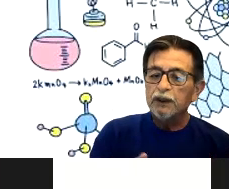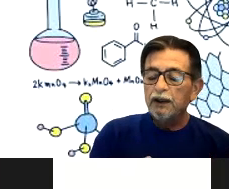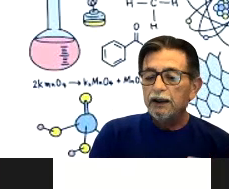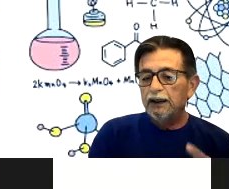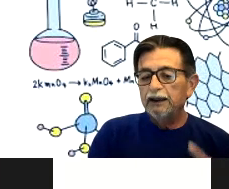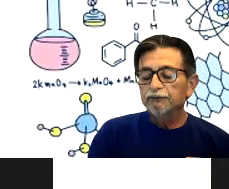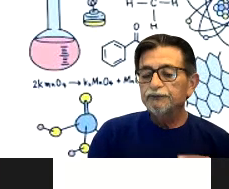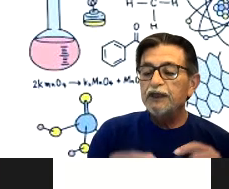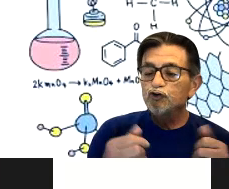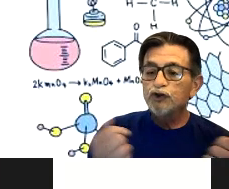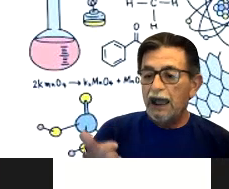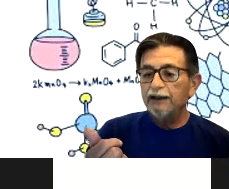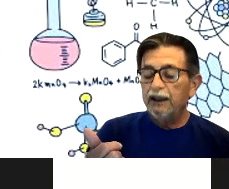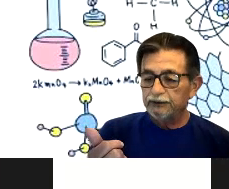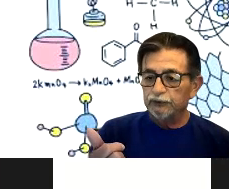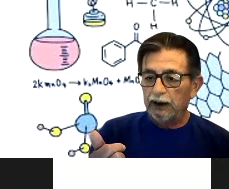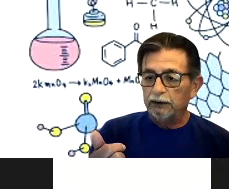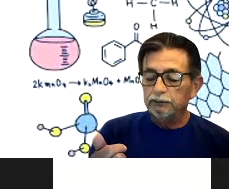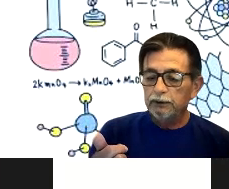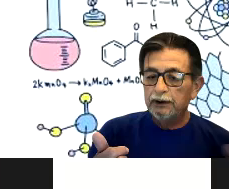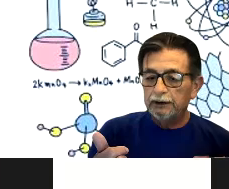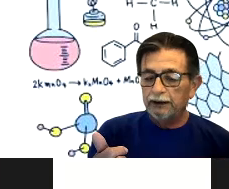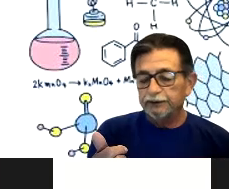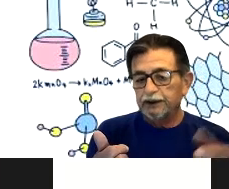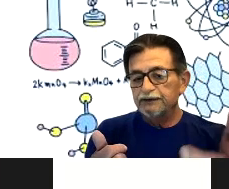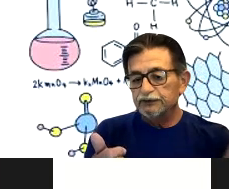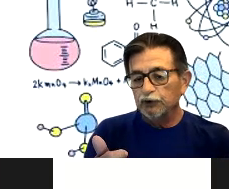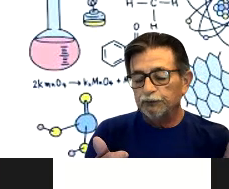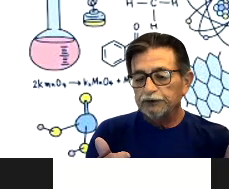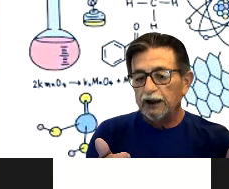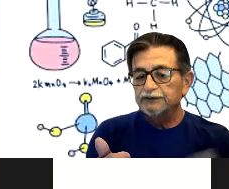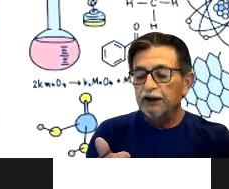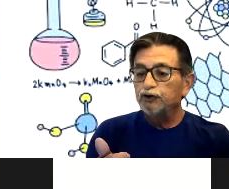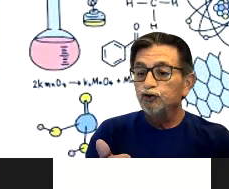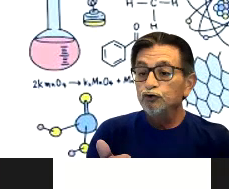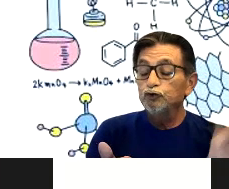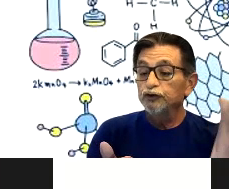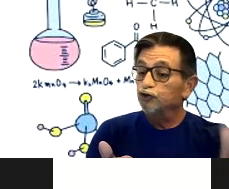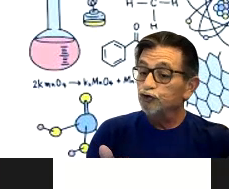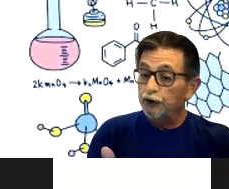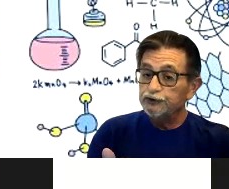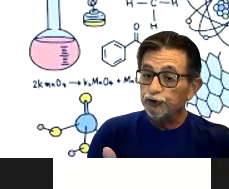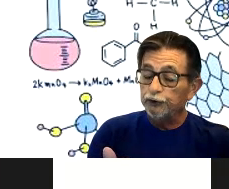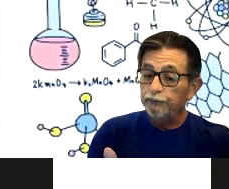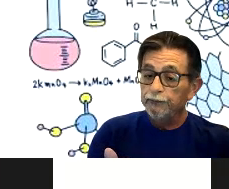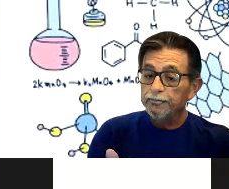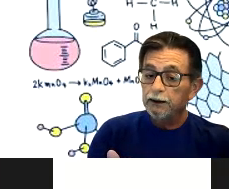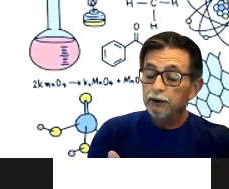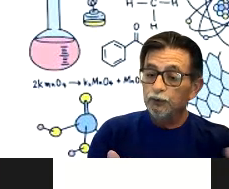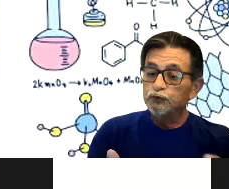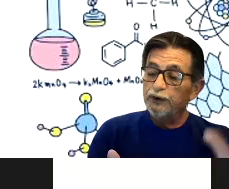moiety. If they do not cancel out, like the case of sulfur dioxide, due to the